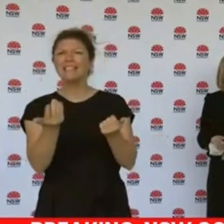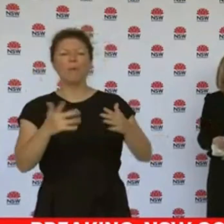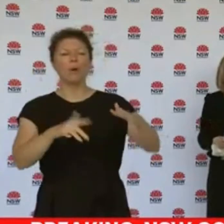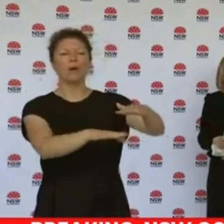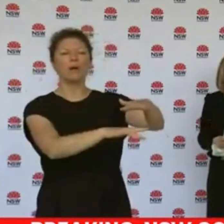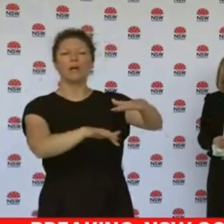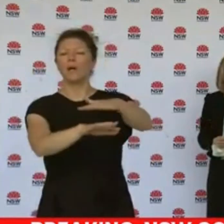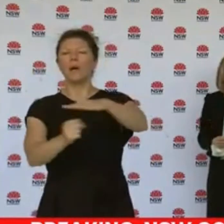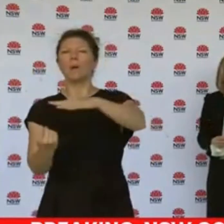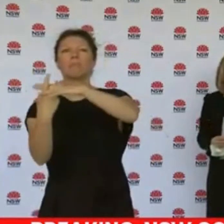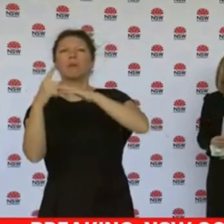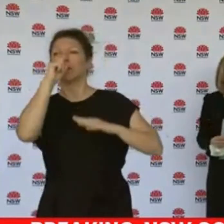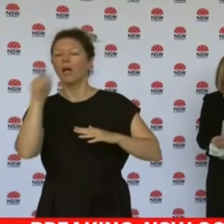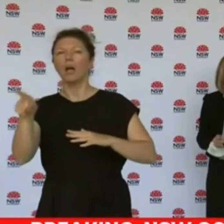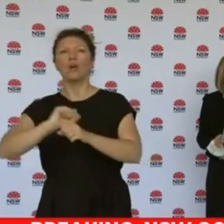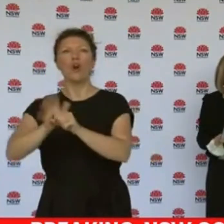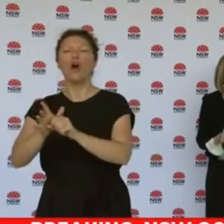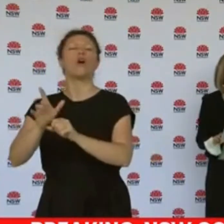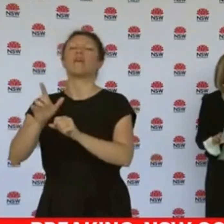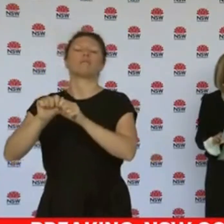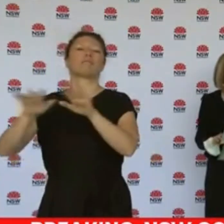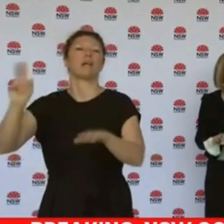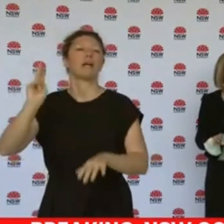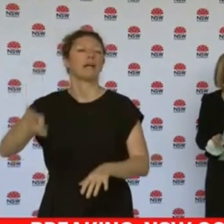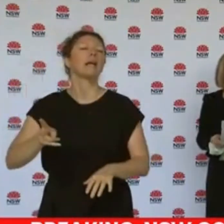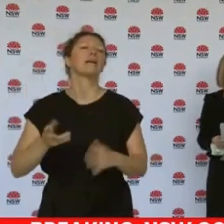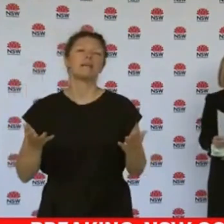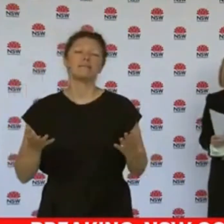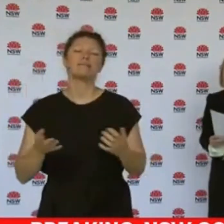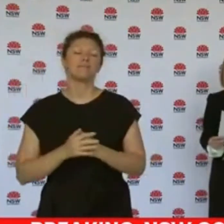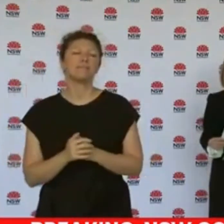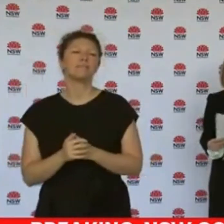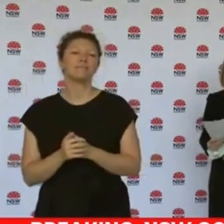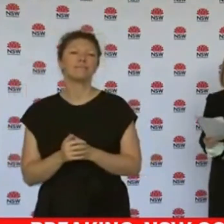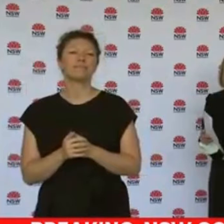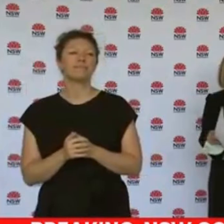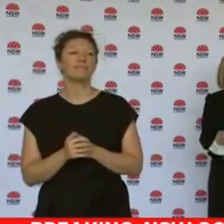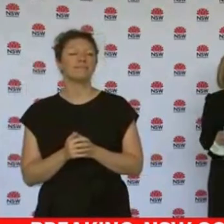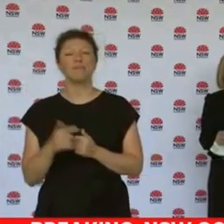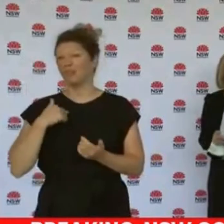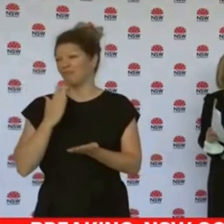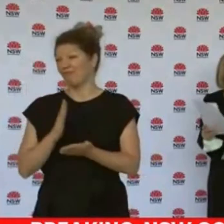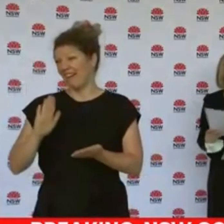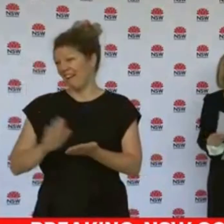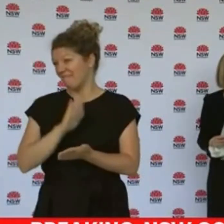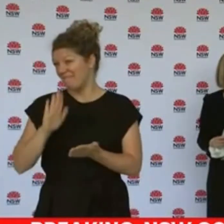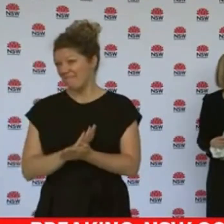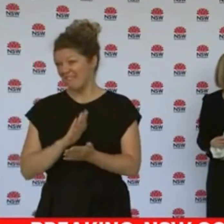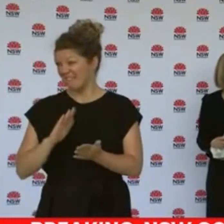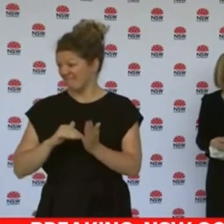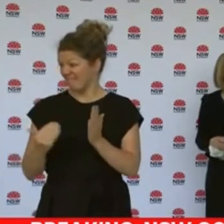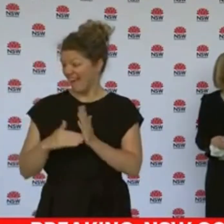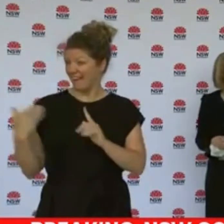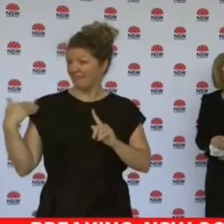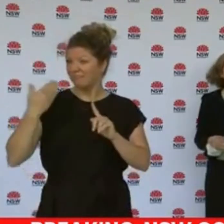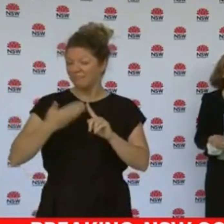of control for all of us to be in a situation where we have to consider making things tighter. But pleasingly, we are